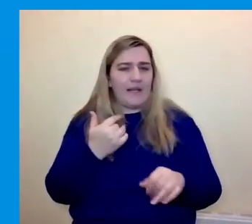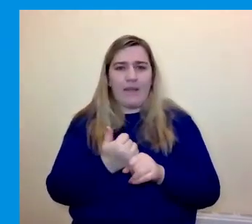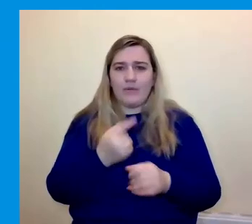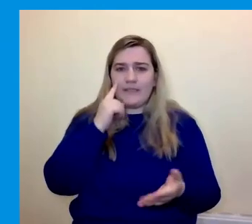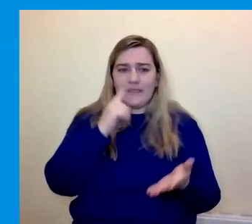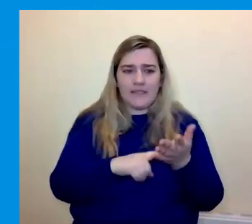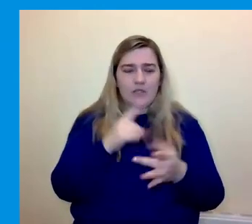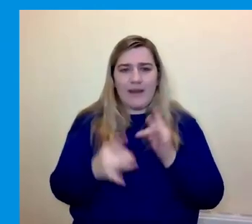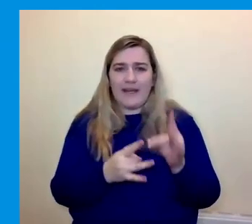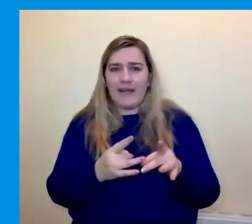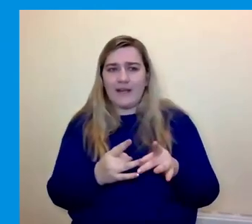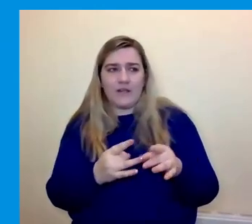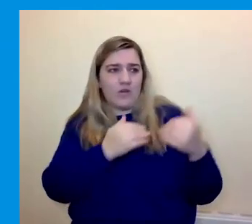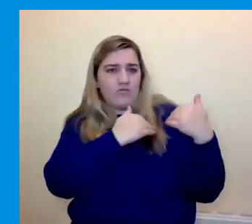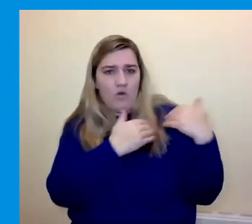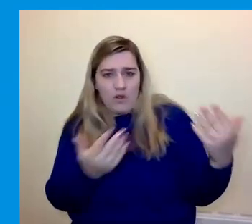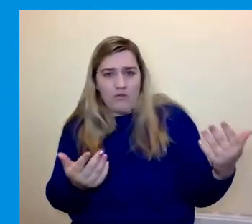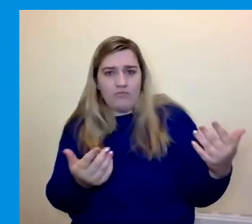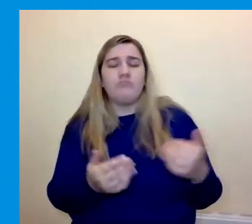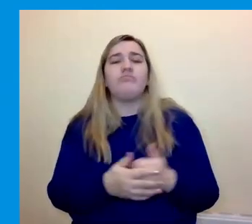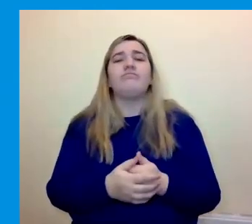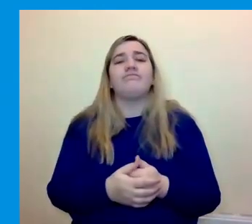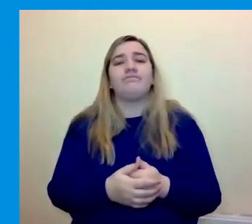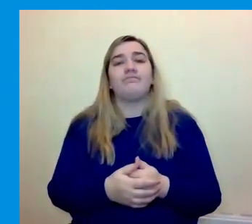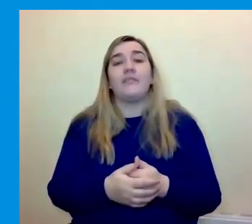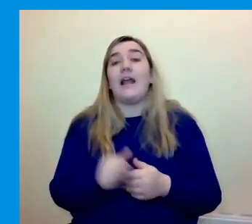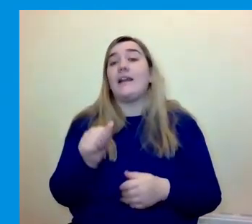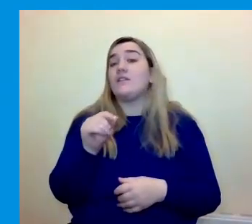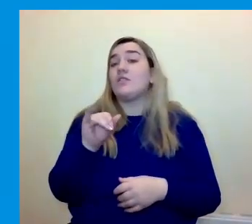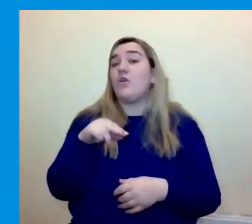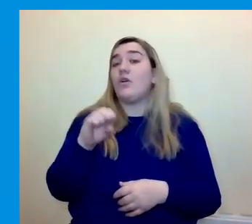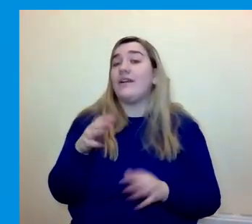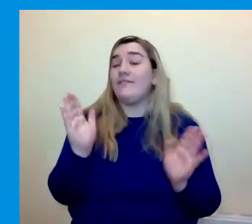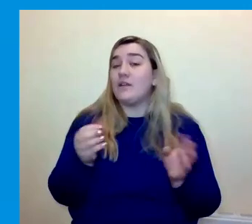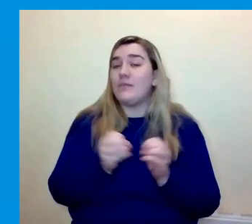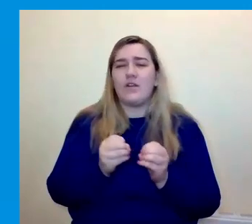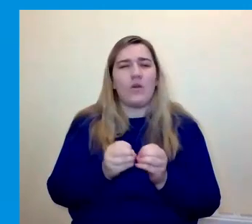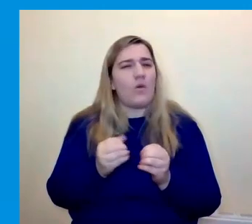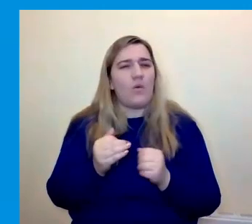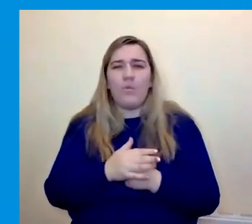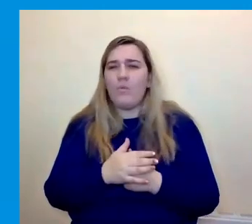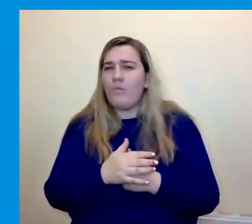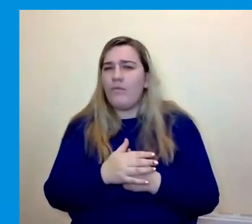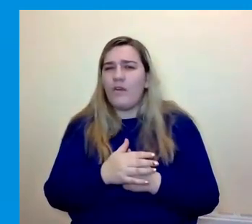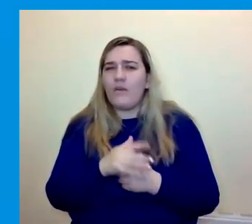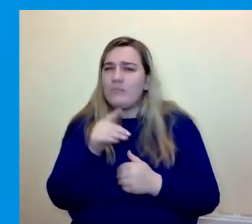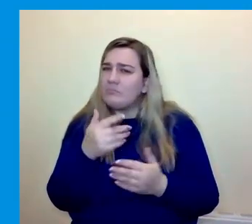decision-making role? And then, as Anya said there, what are the formal supports should we need